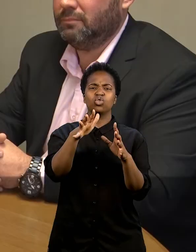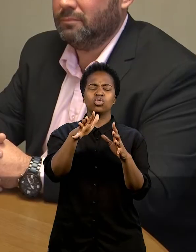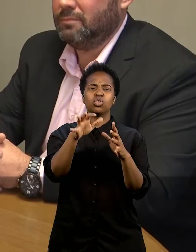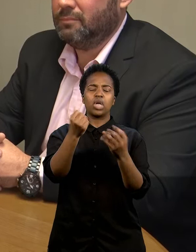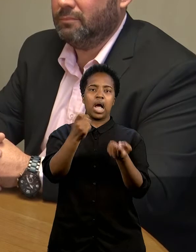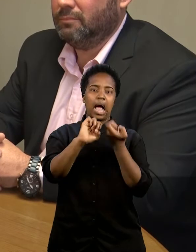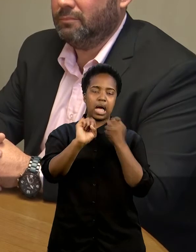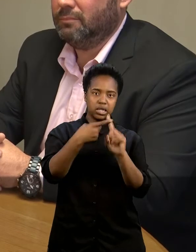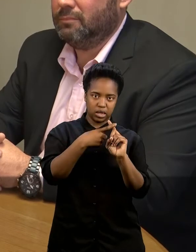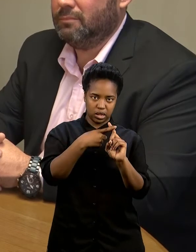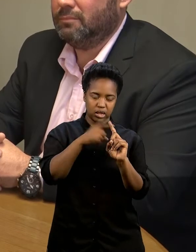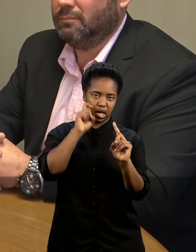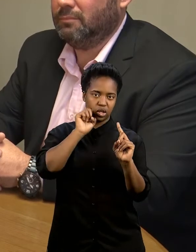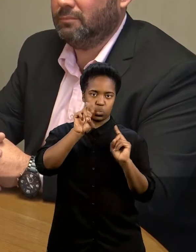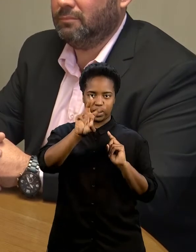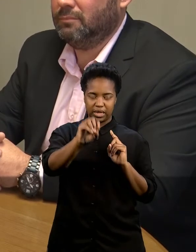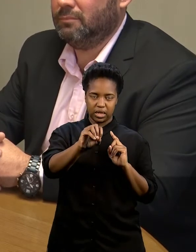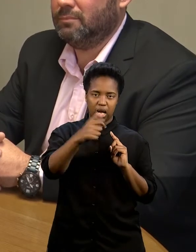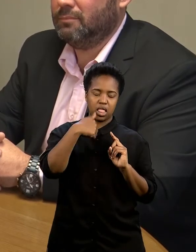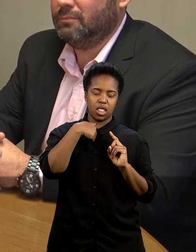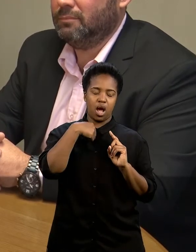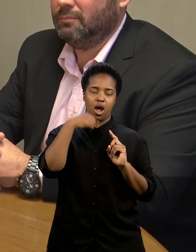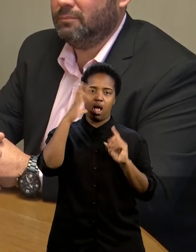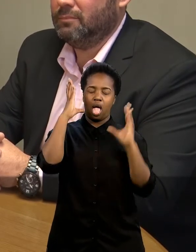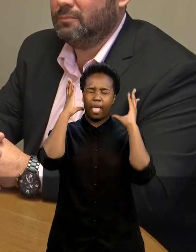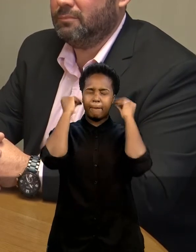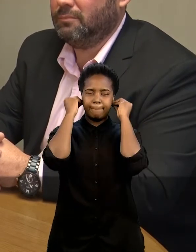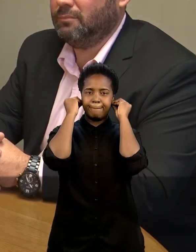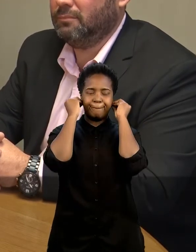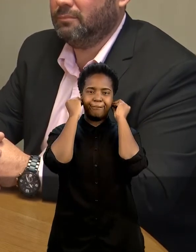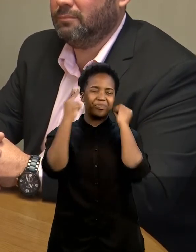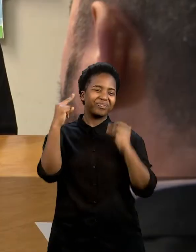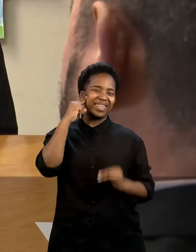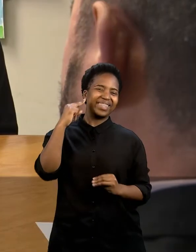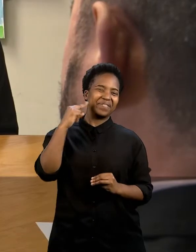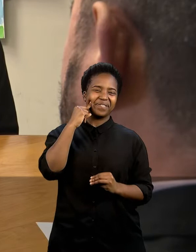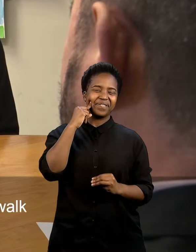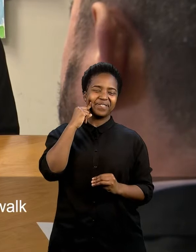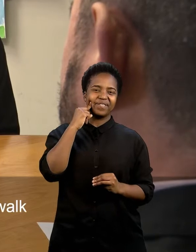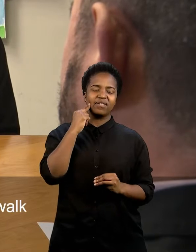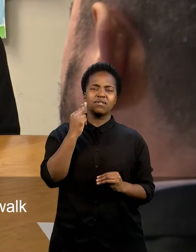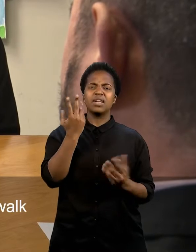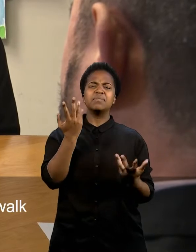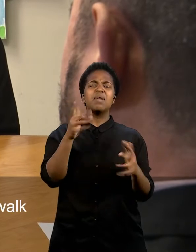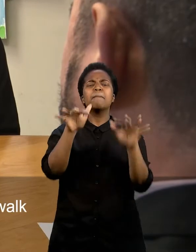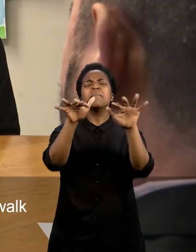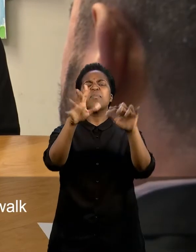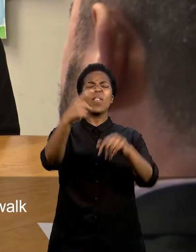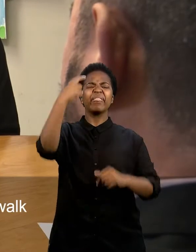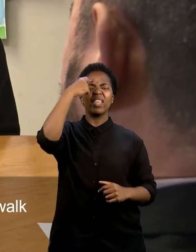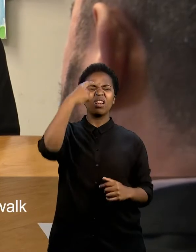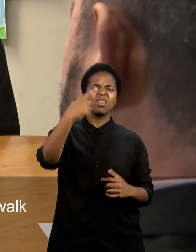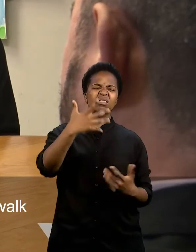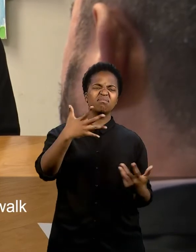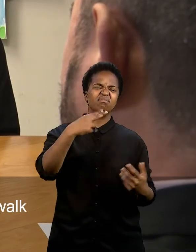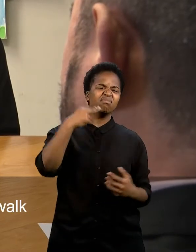was involved in a car accident and I became completely deaf. The general public out